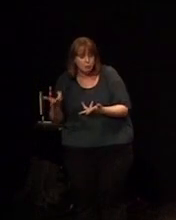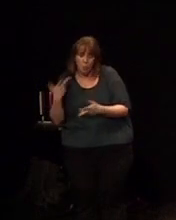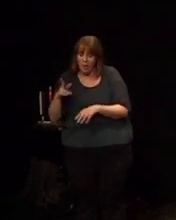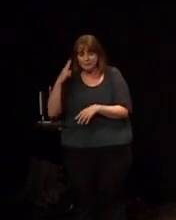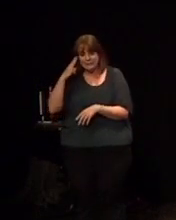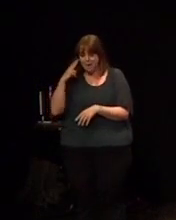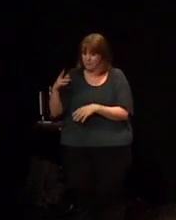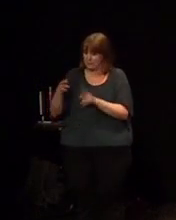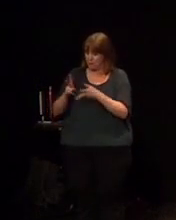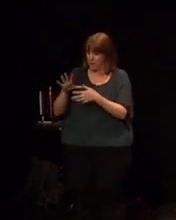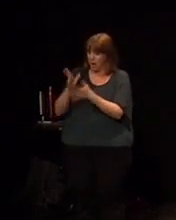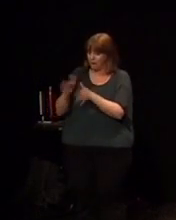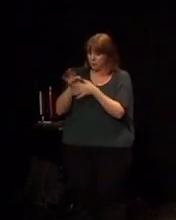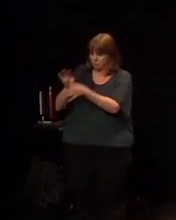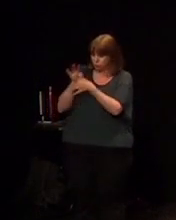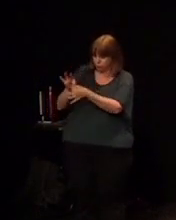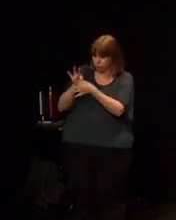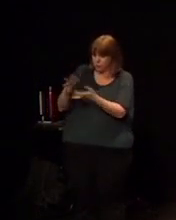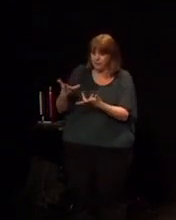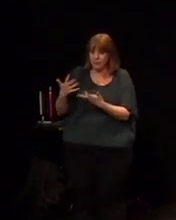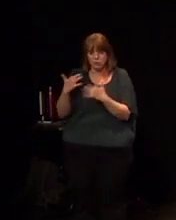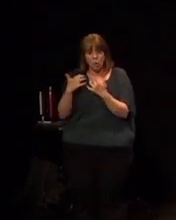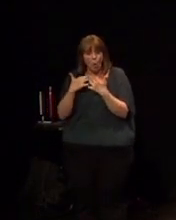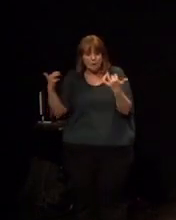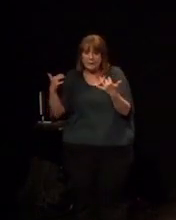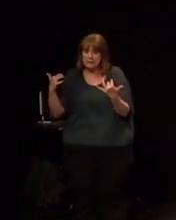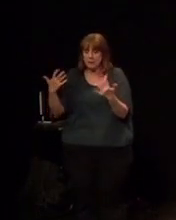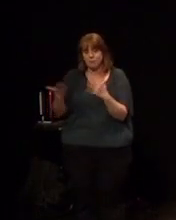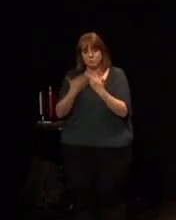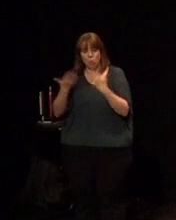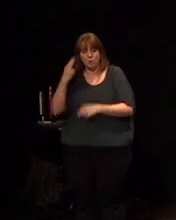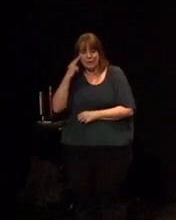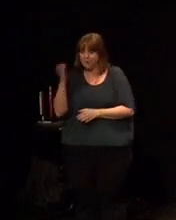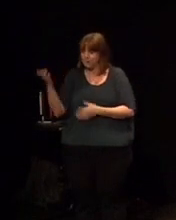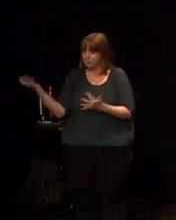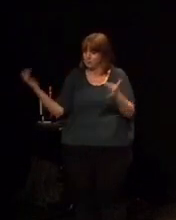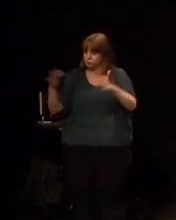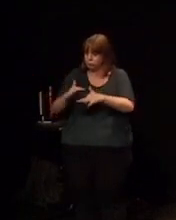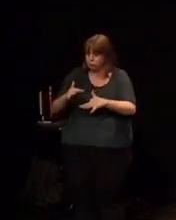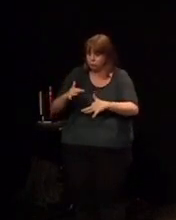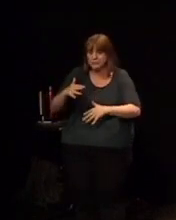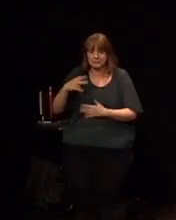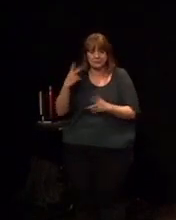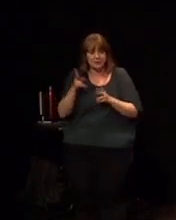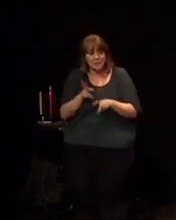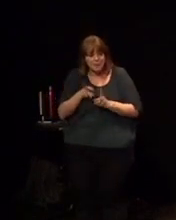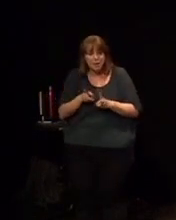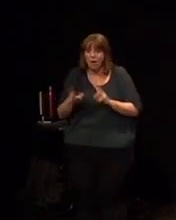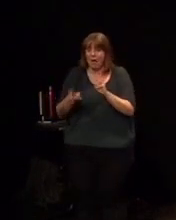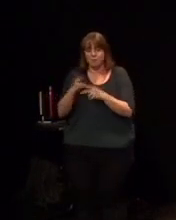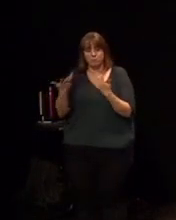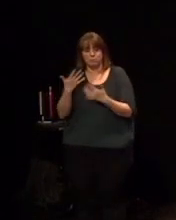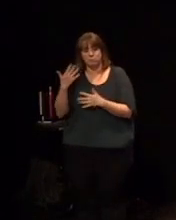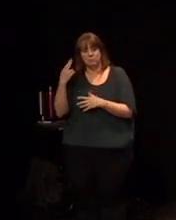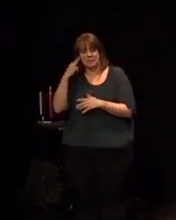together because the audience, the more that people come, the greater performance, the more performance will happen,